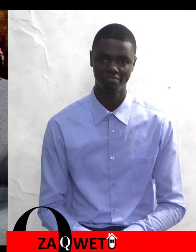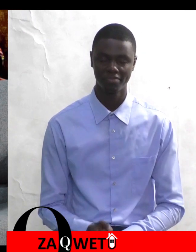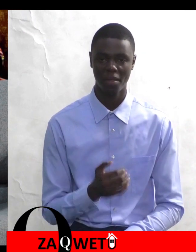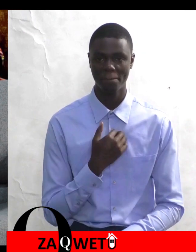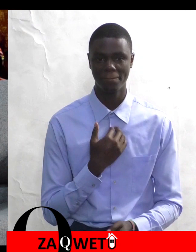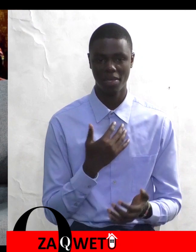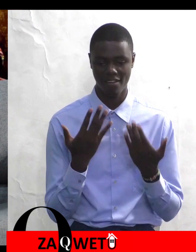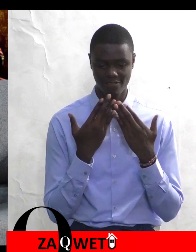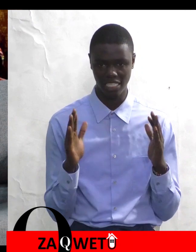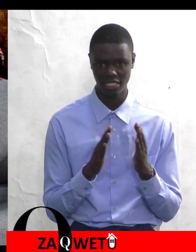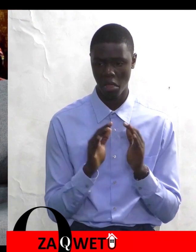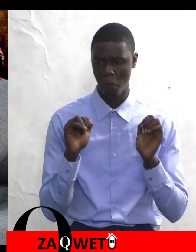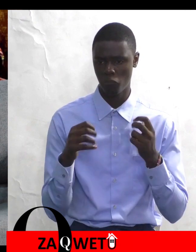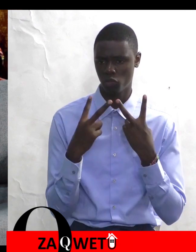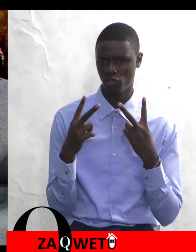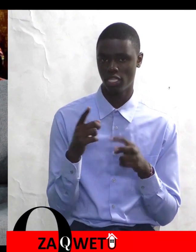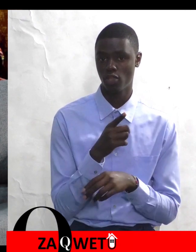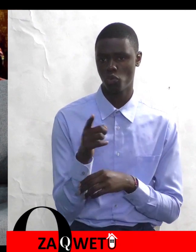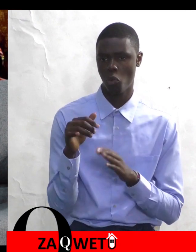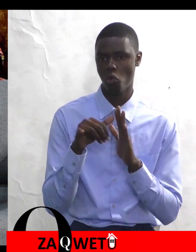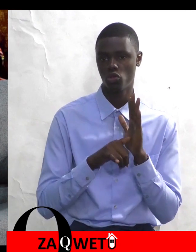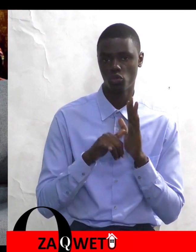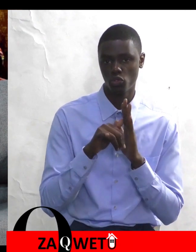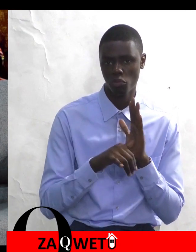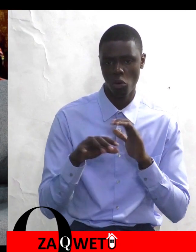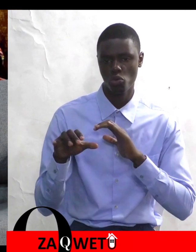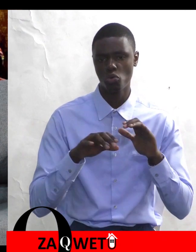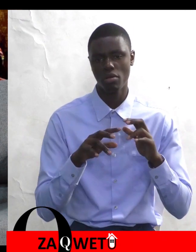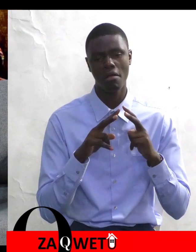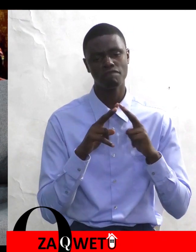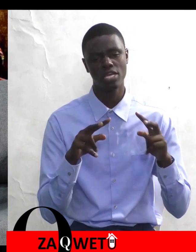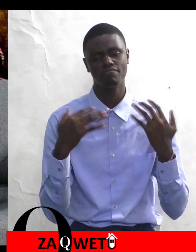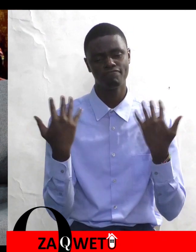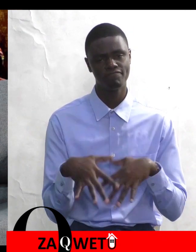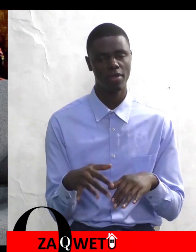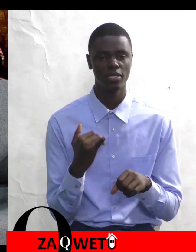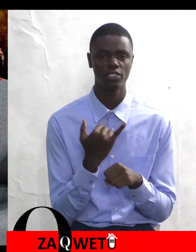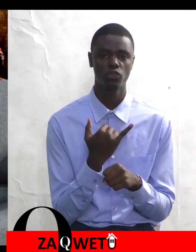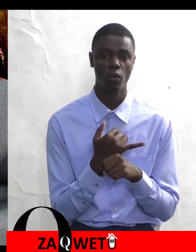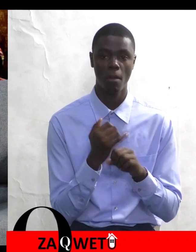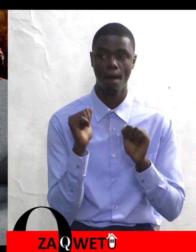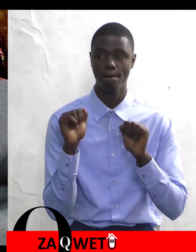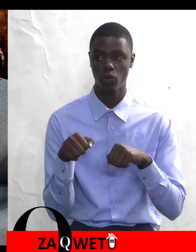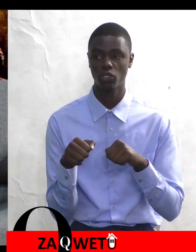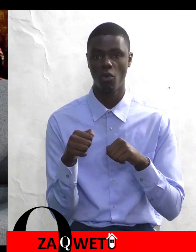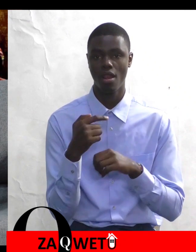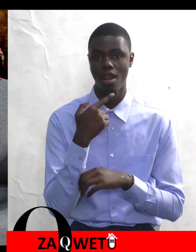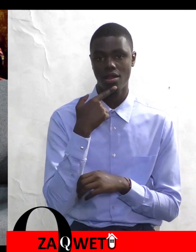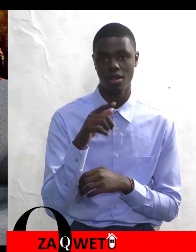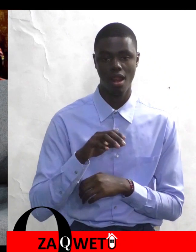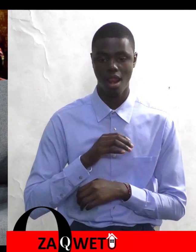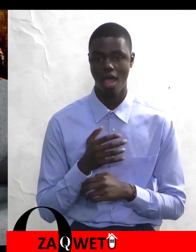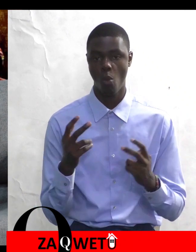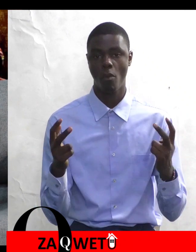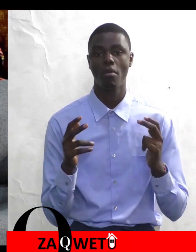nikasema I'm done. But I can see you on YouTube doing a very amazing job. Kindly,